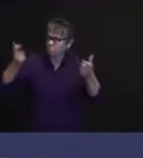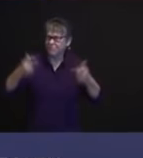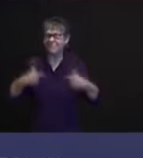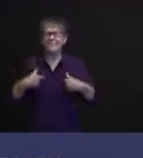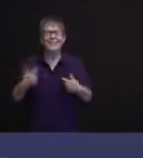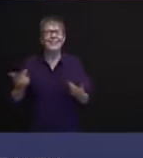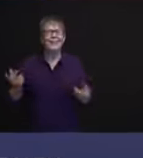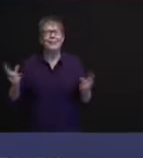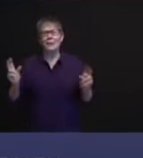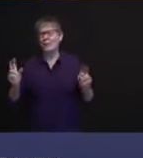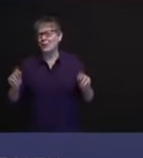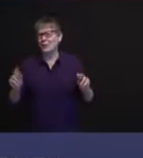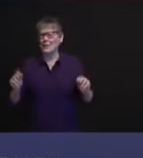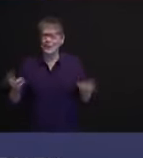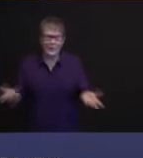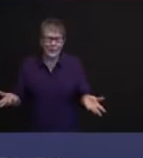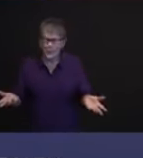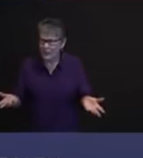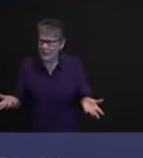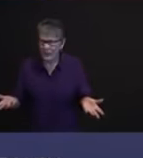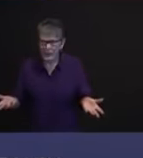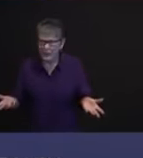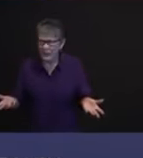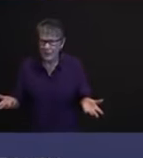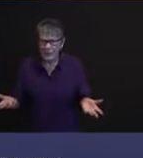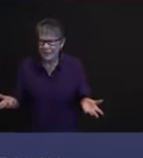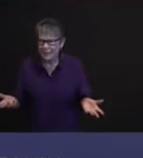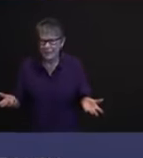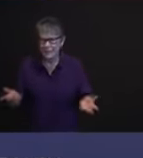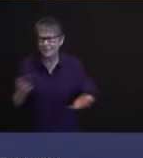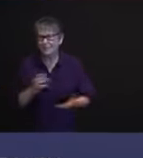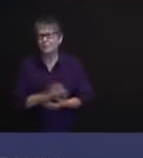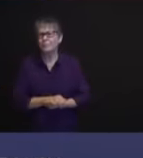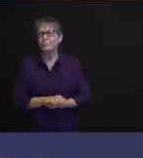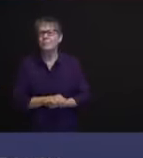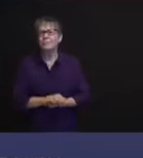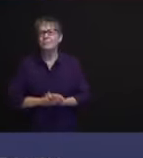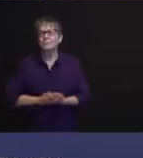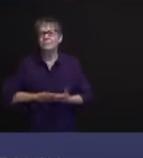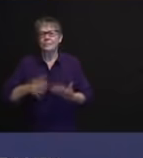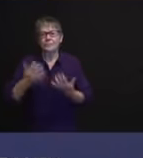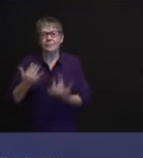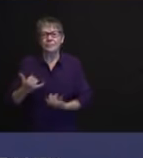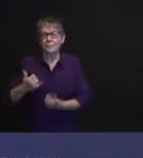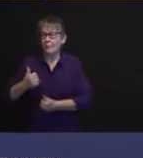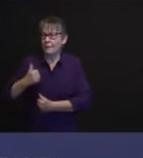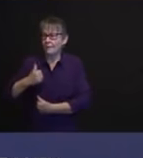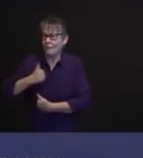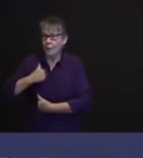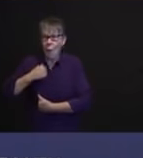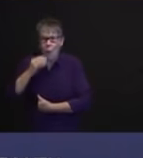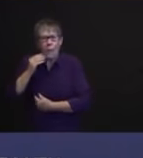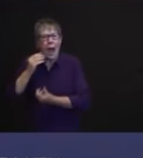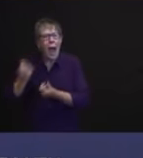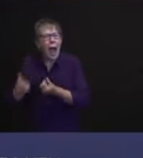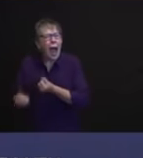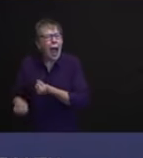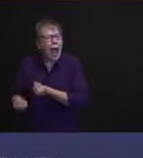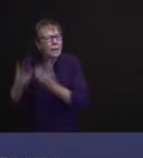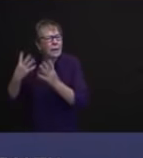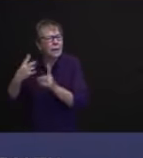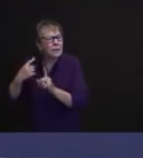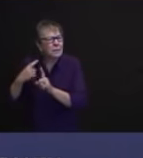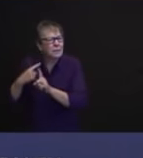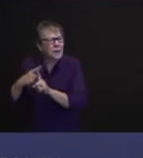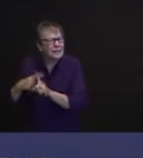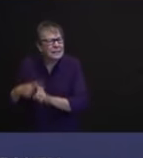back to you on, do you have the Veterans Home number of cases? We'll come back to you on Veterans Home cases, and also your question about